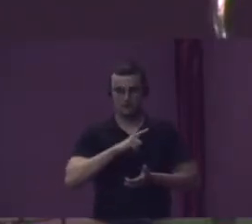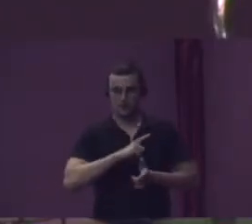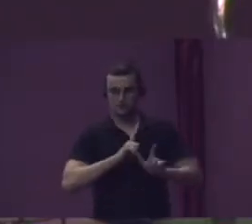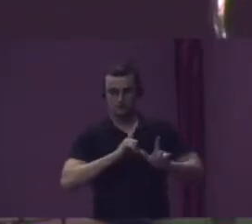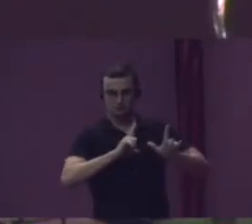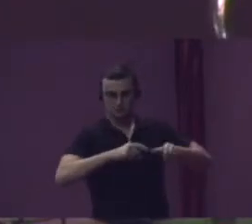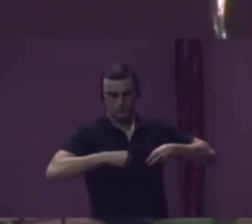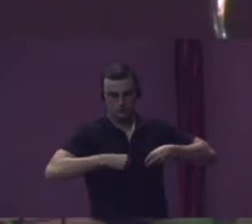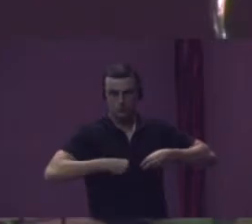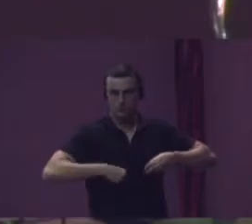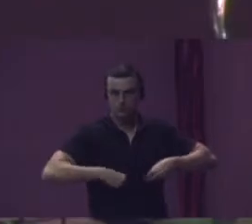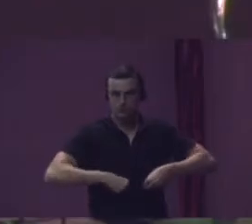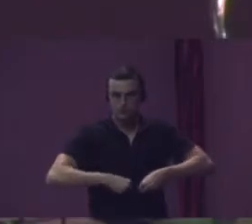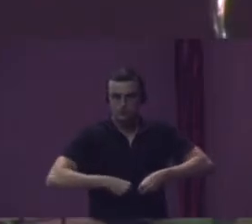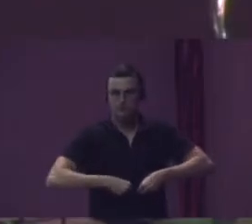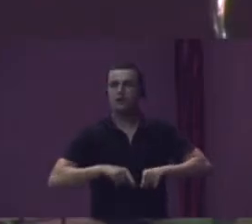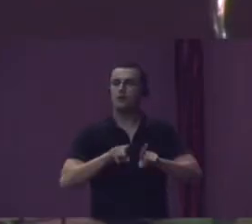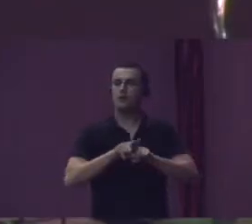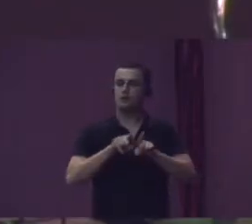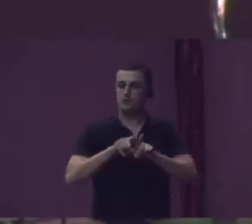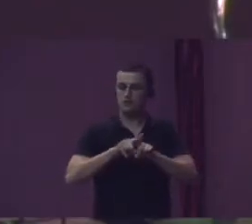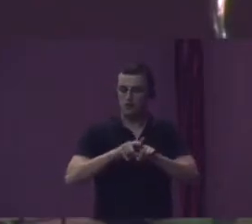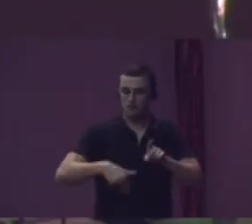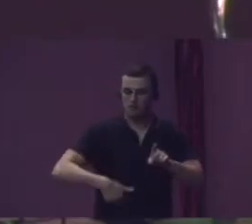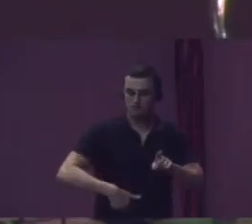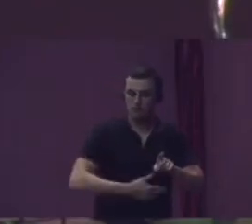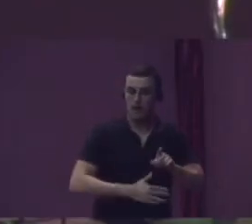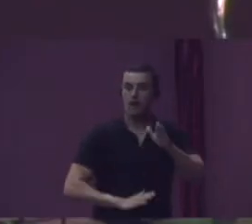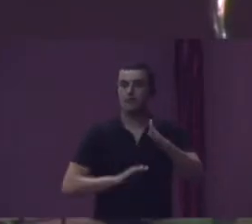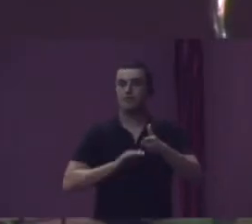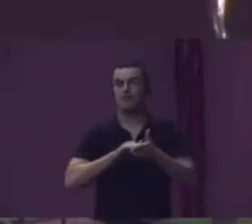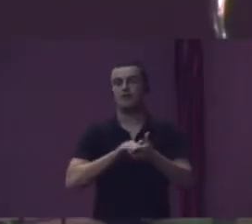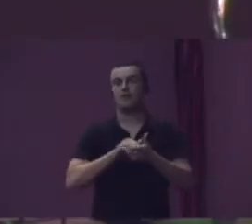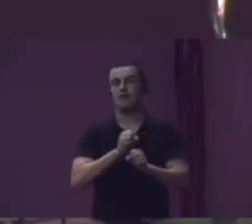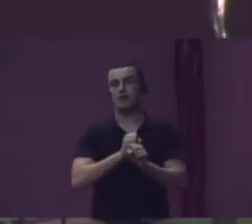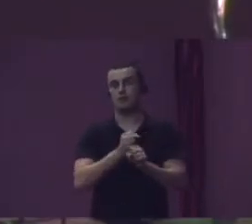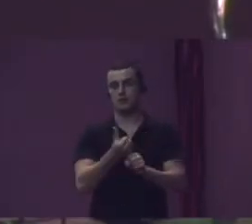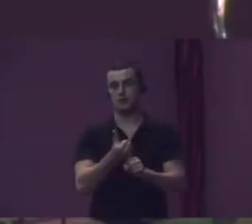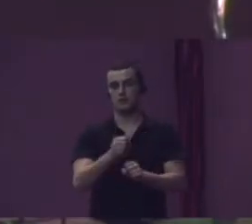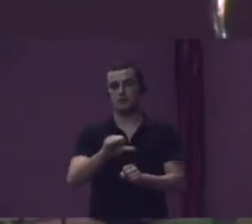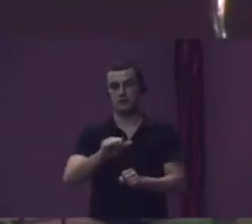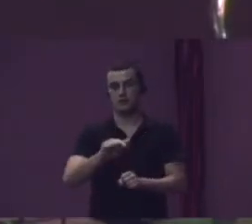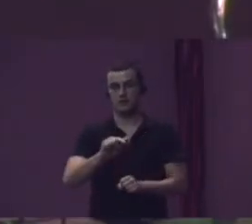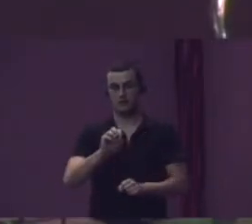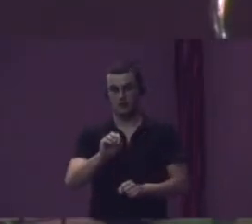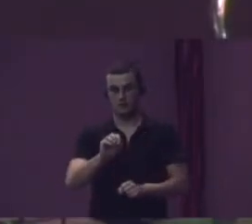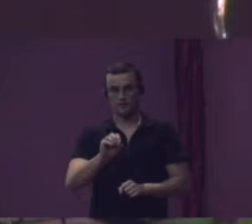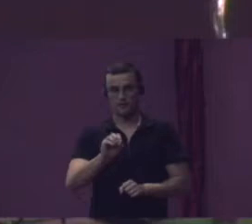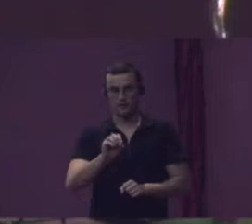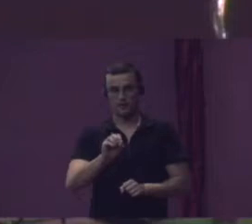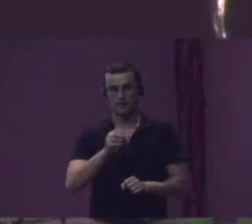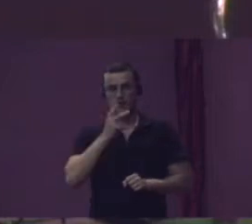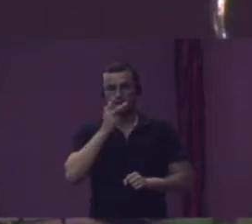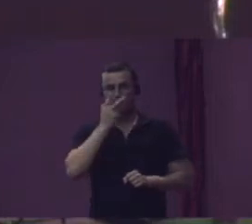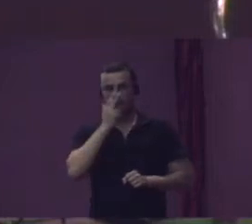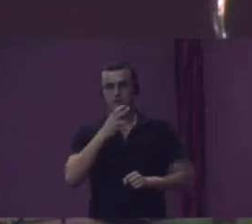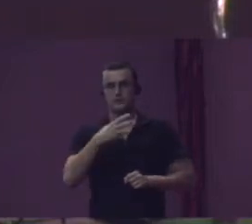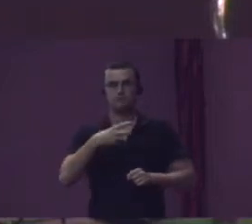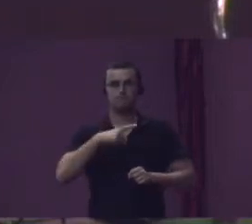the 1970s gave a sense of control and reduction of uncertainty not only to the doctor but also the